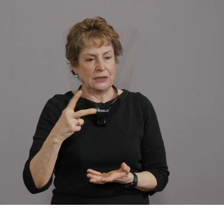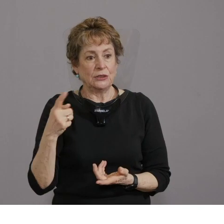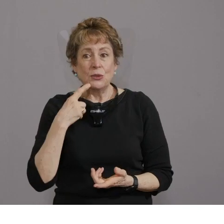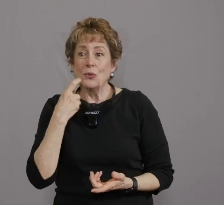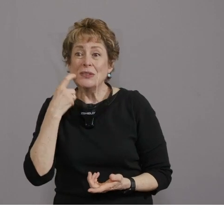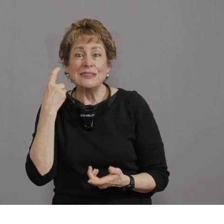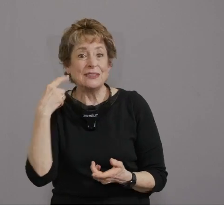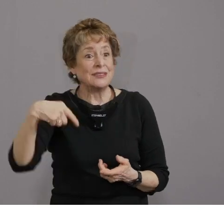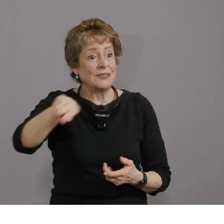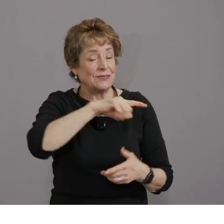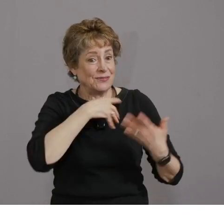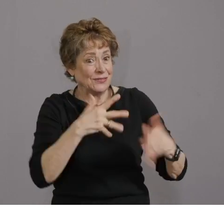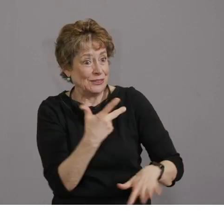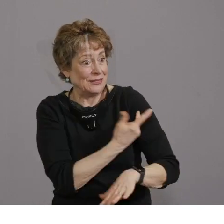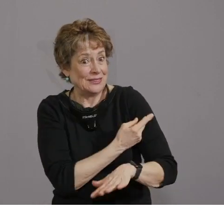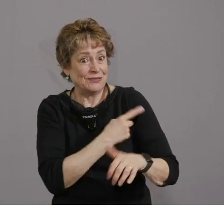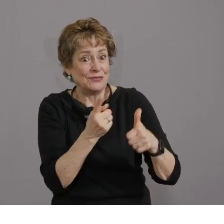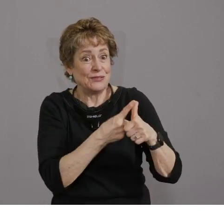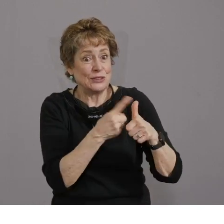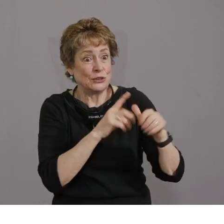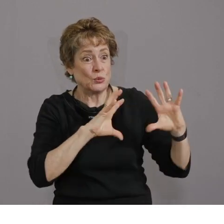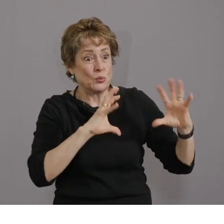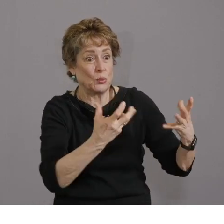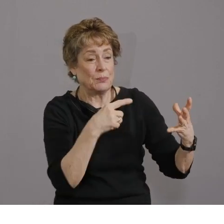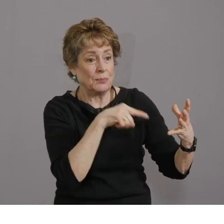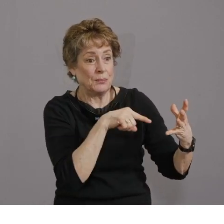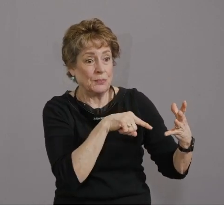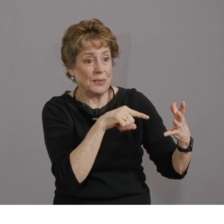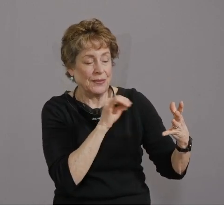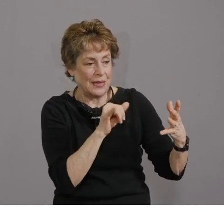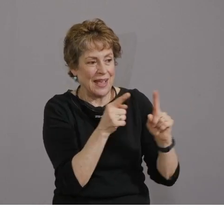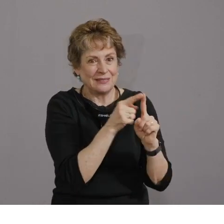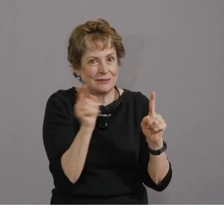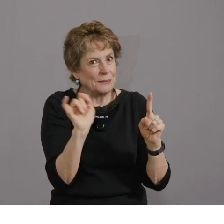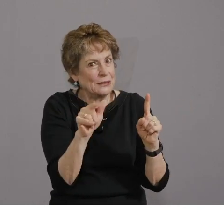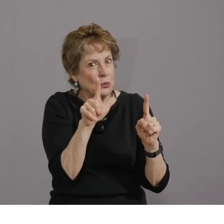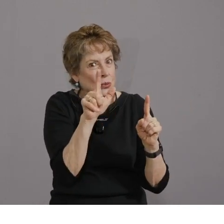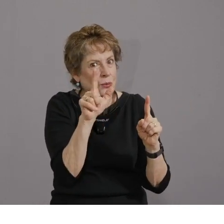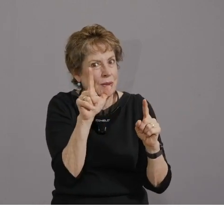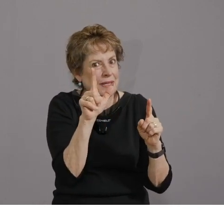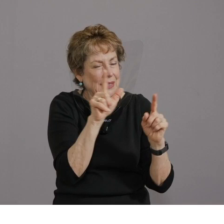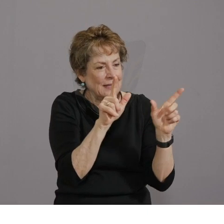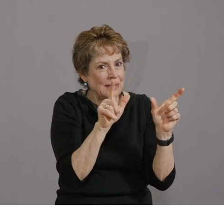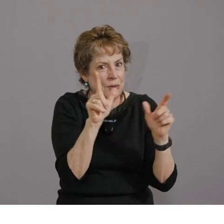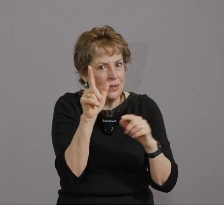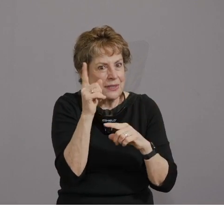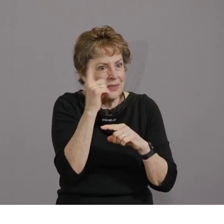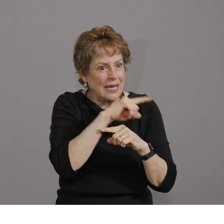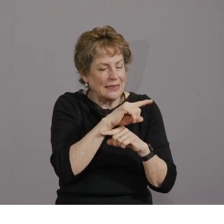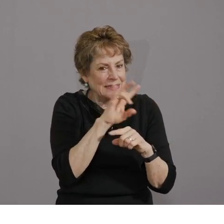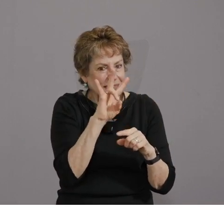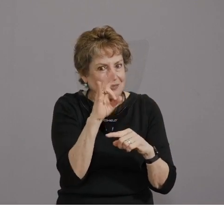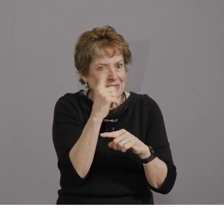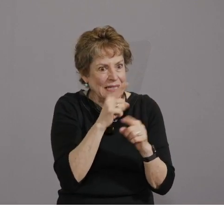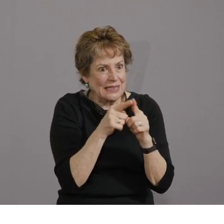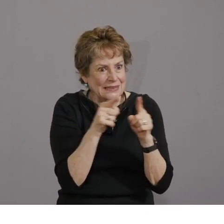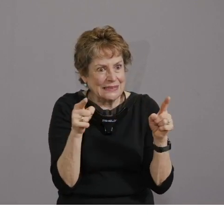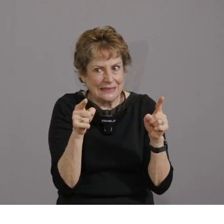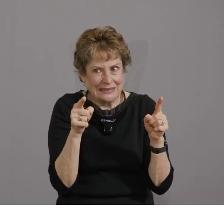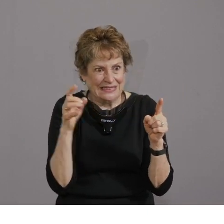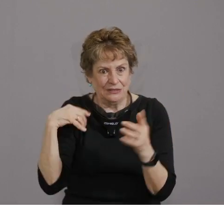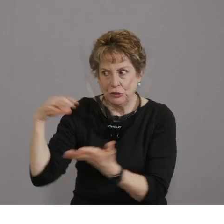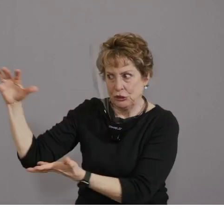or 28-day waiting period. And you can see on the slide how much of each dose or how much of